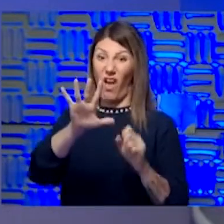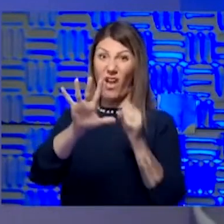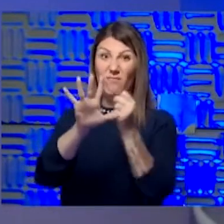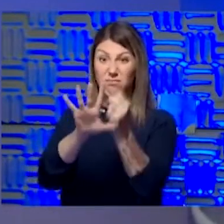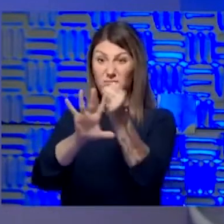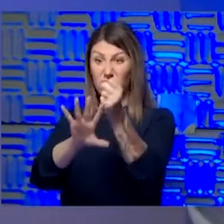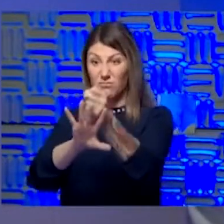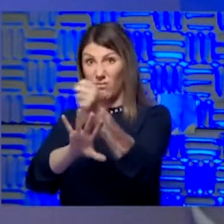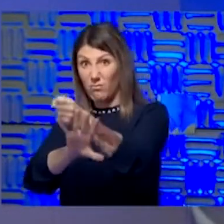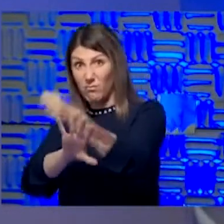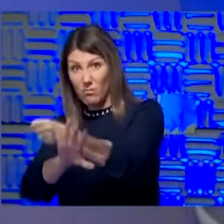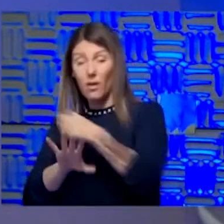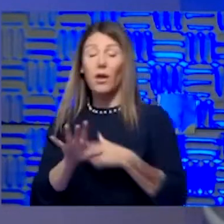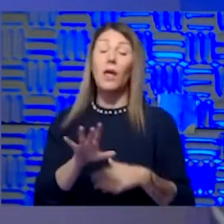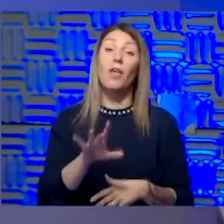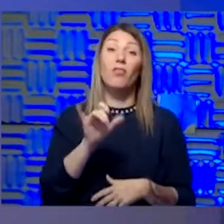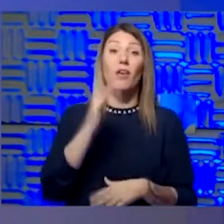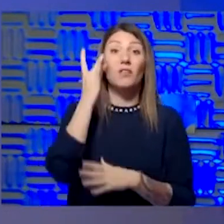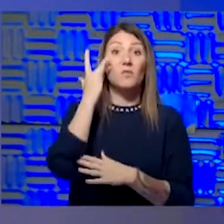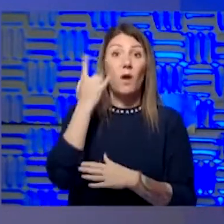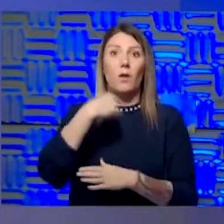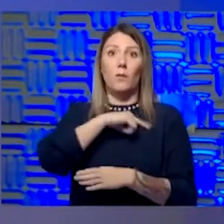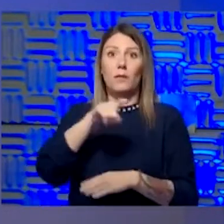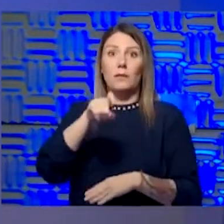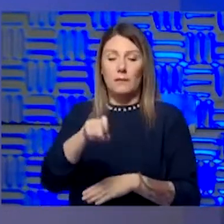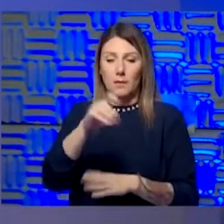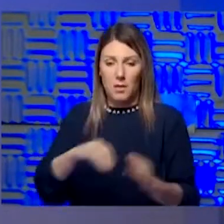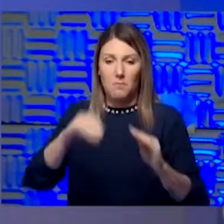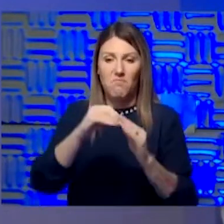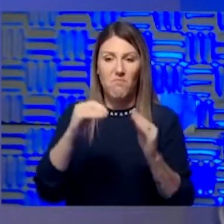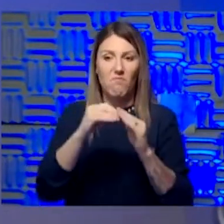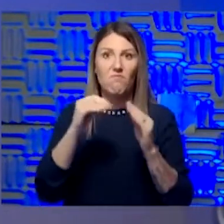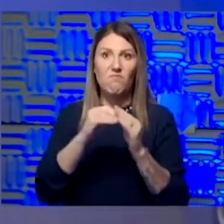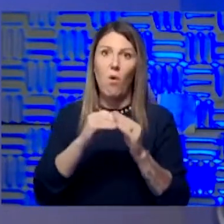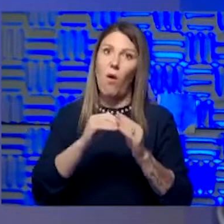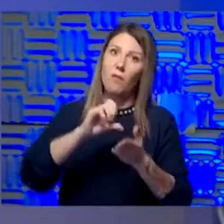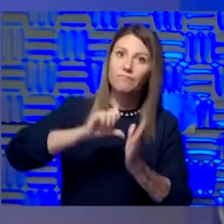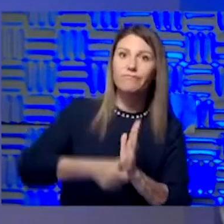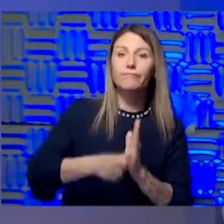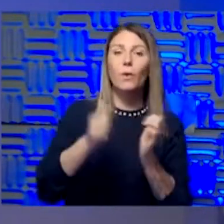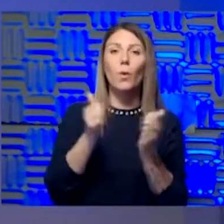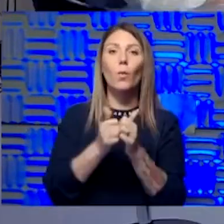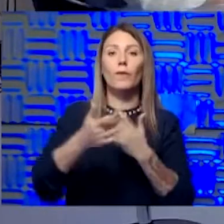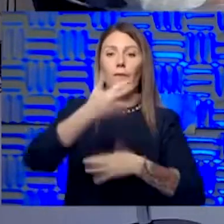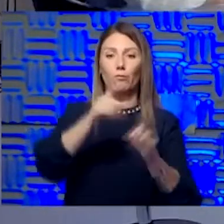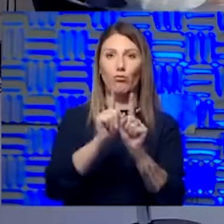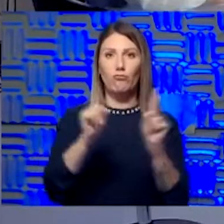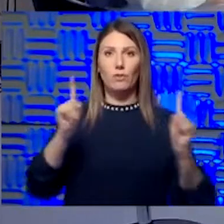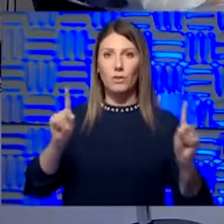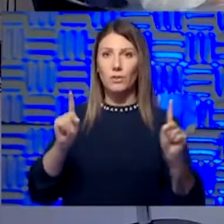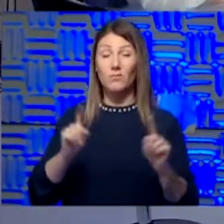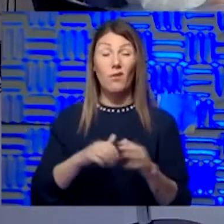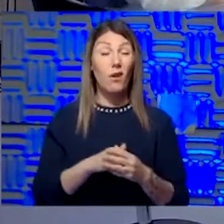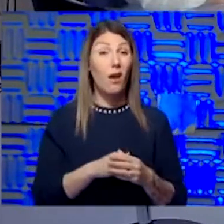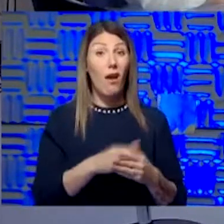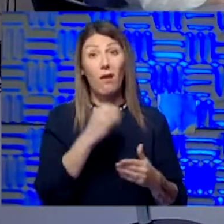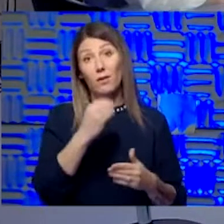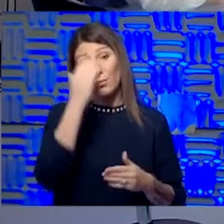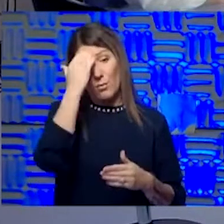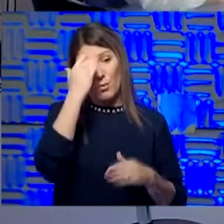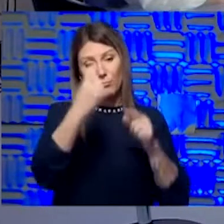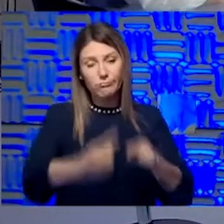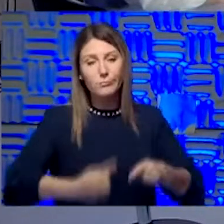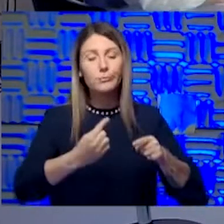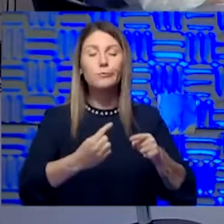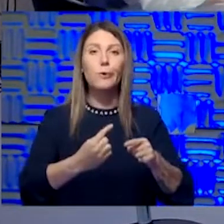growth, and this is why we are really stressing the physical distancing for all this to really stop the spread. And knowing that there was travel back and forth between